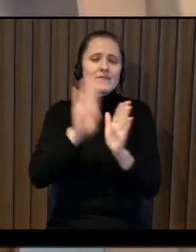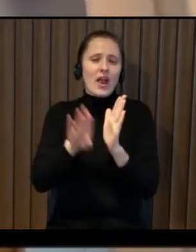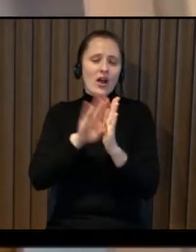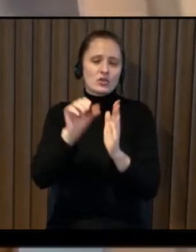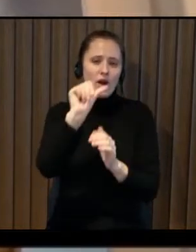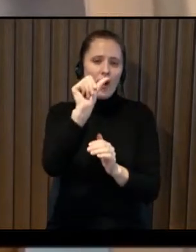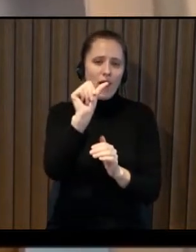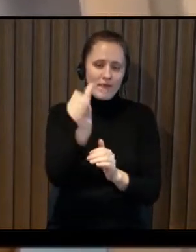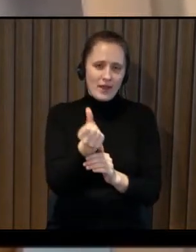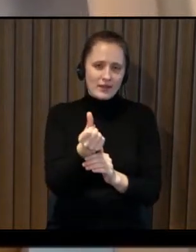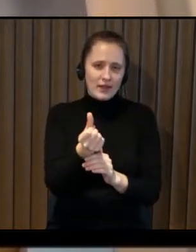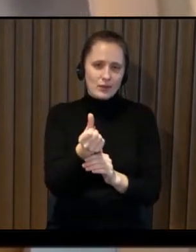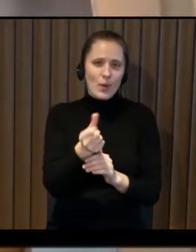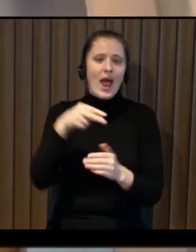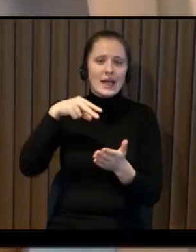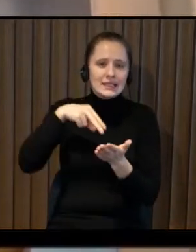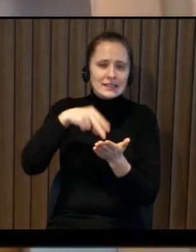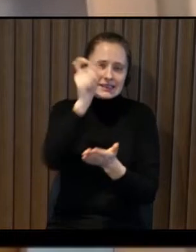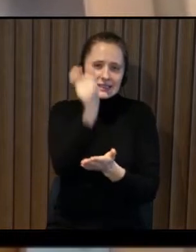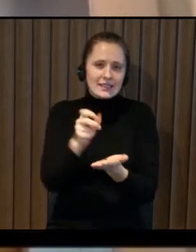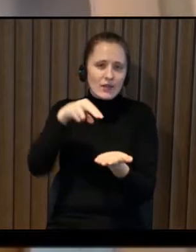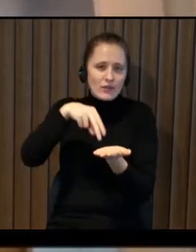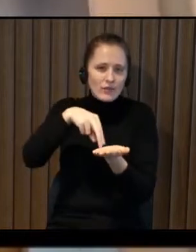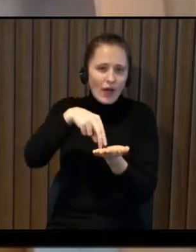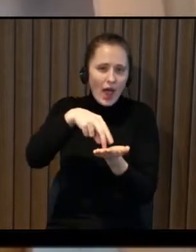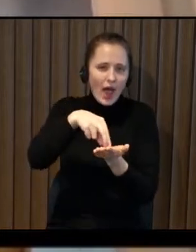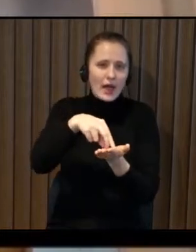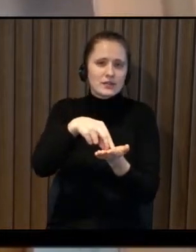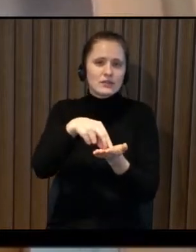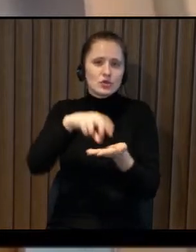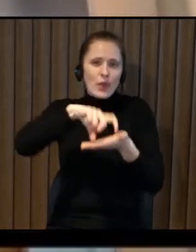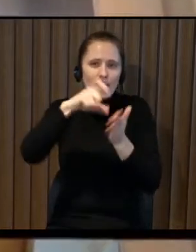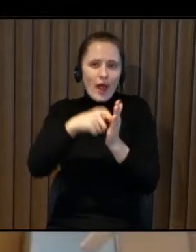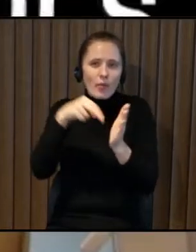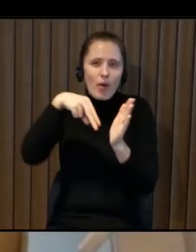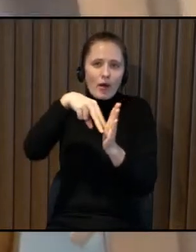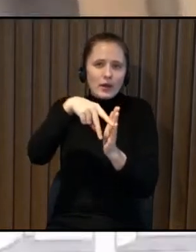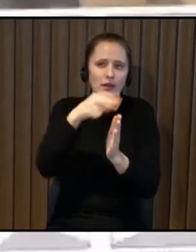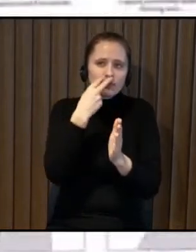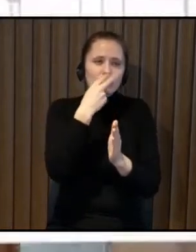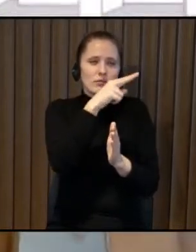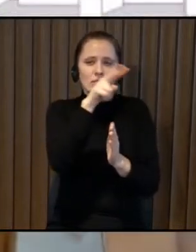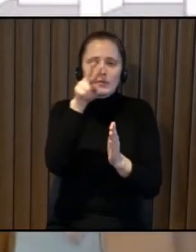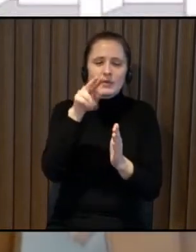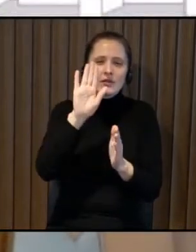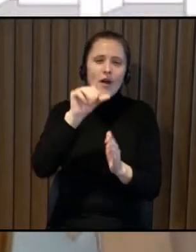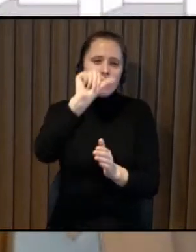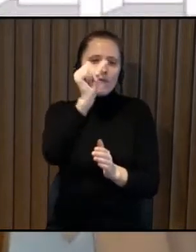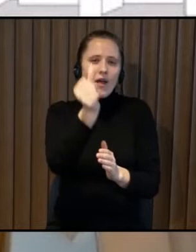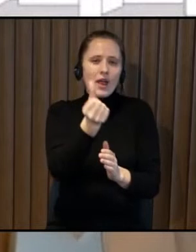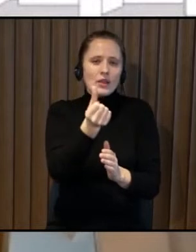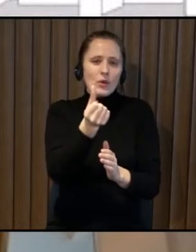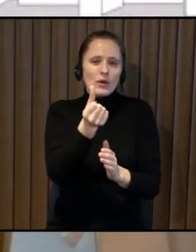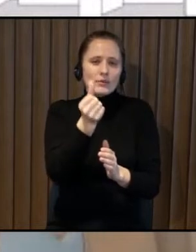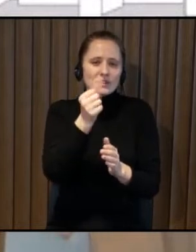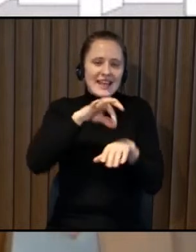can be explained or given in a more simple way, because a person is moving around it in